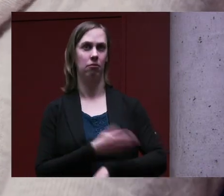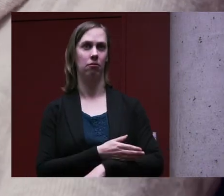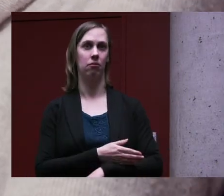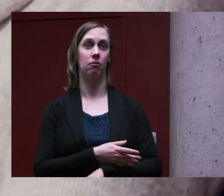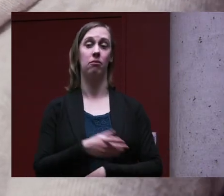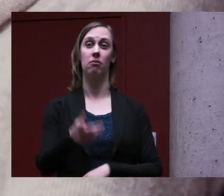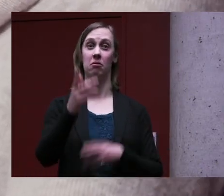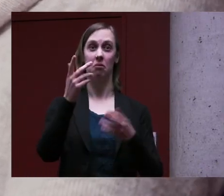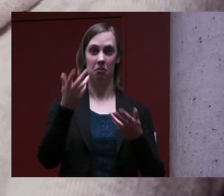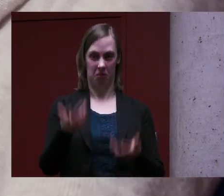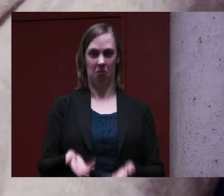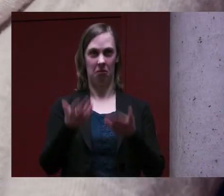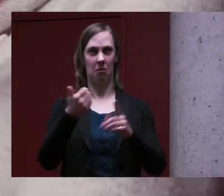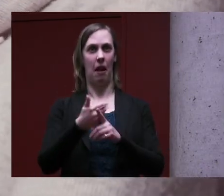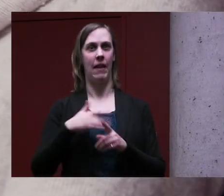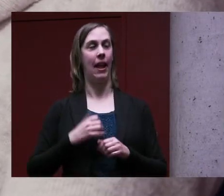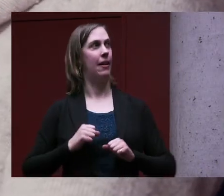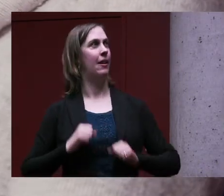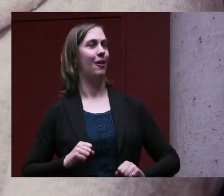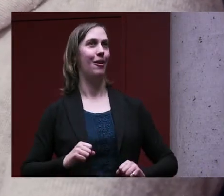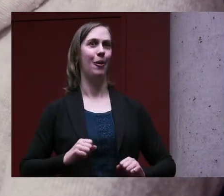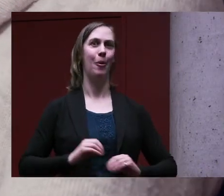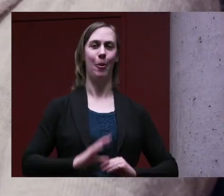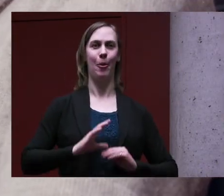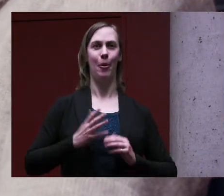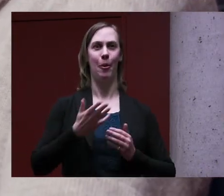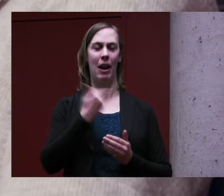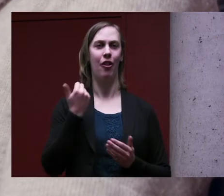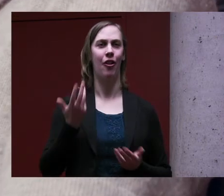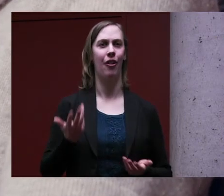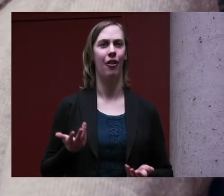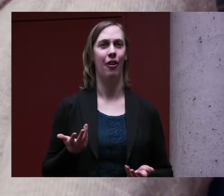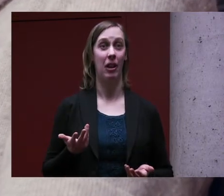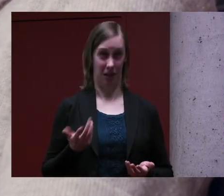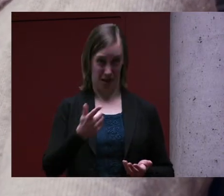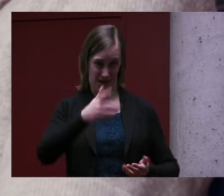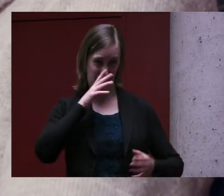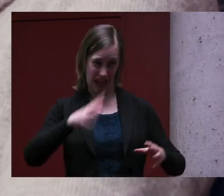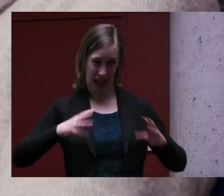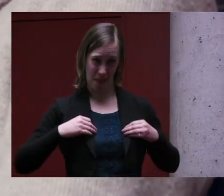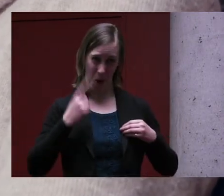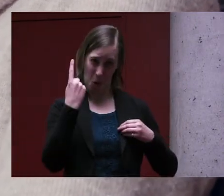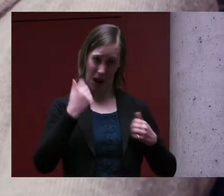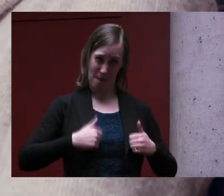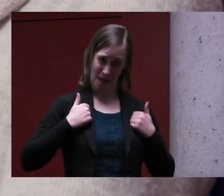and after all, that's what we all want. Would you be okay with one bath a